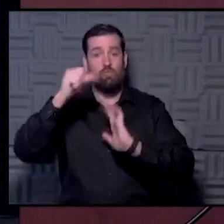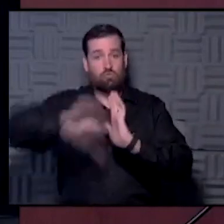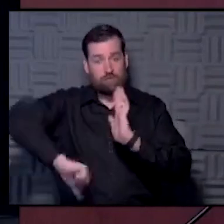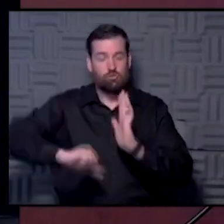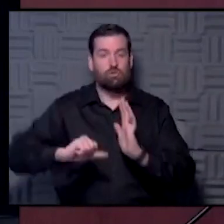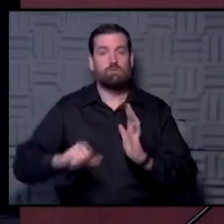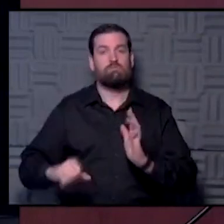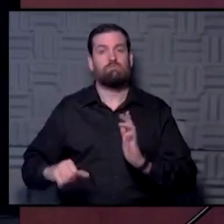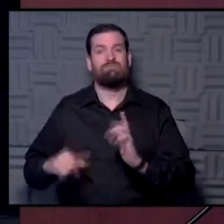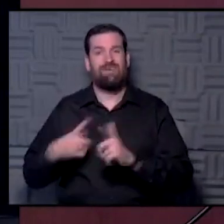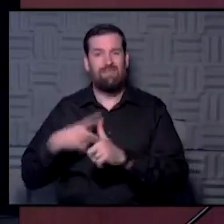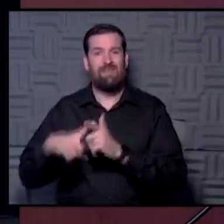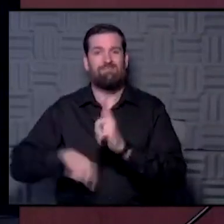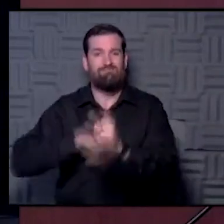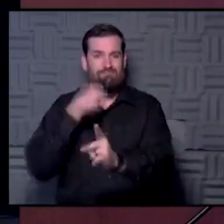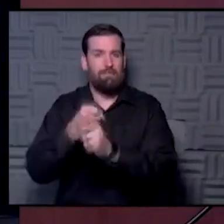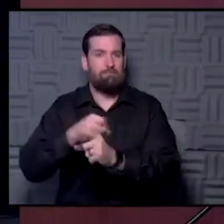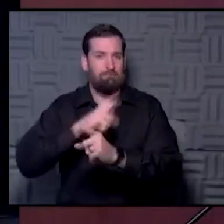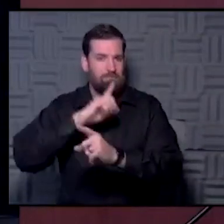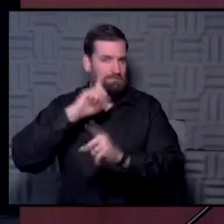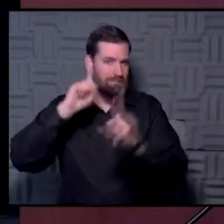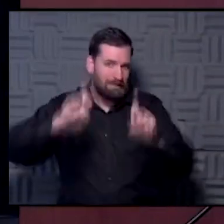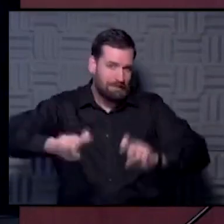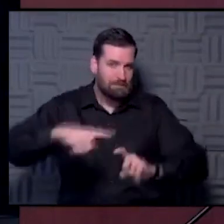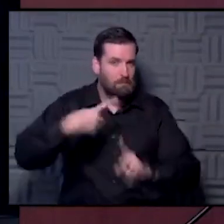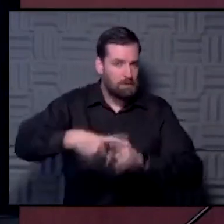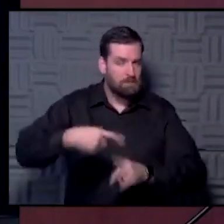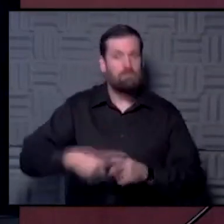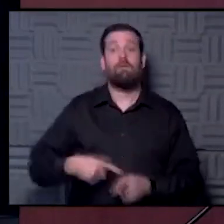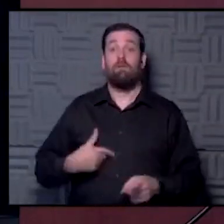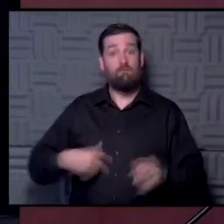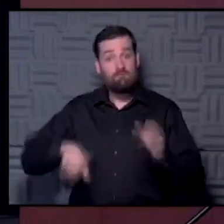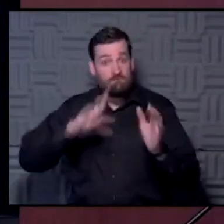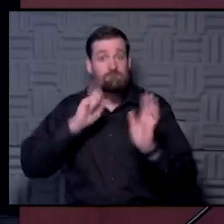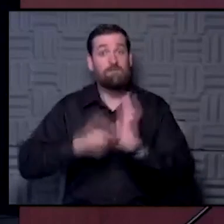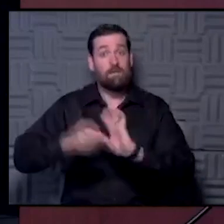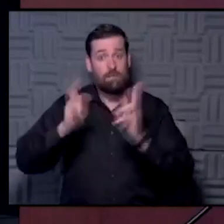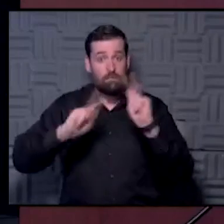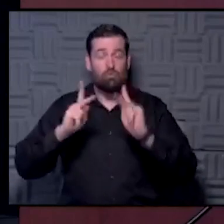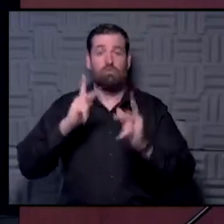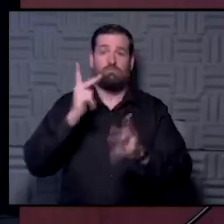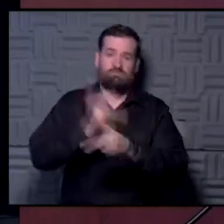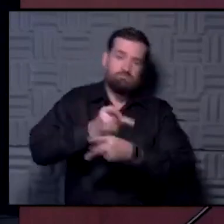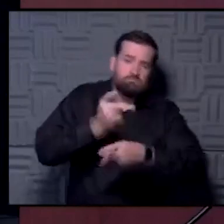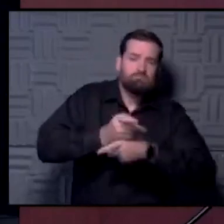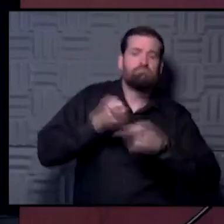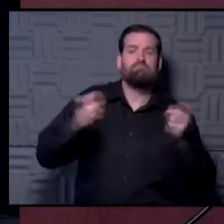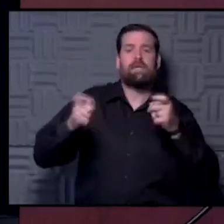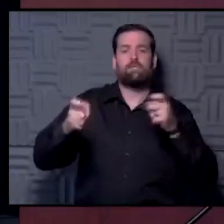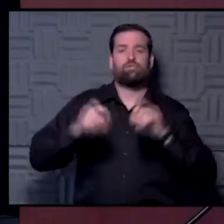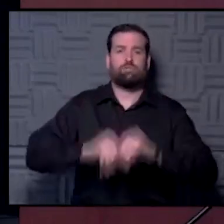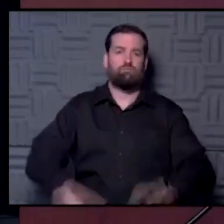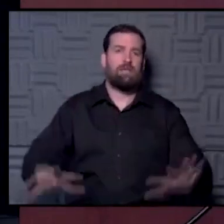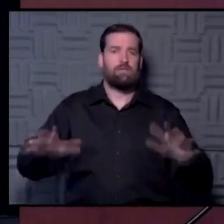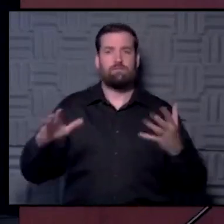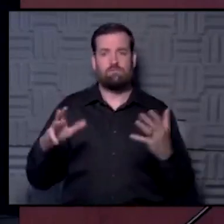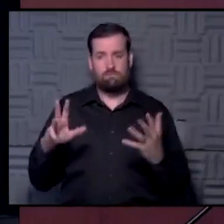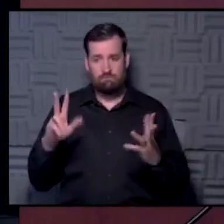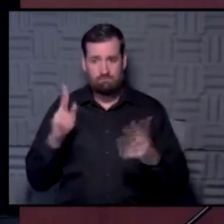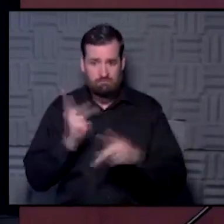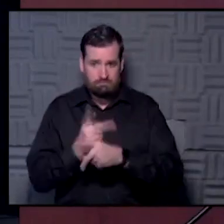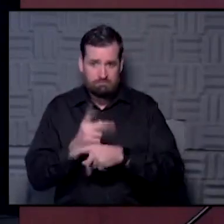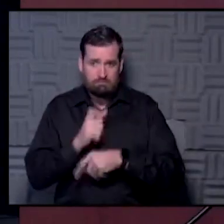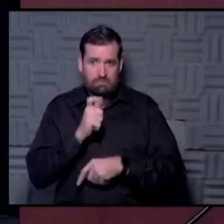positive. And so we're finding people and we're helping manage the spread of disease and make sure that the outcomes of those individuals are